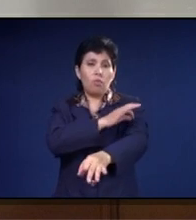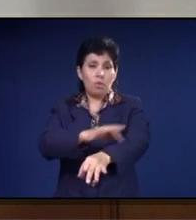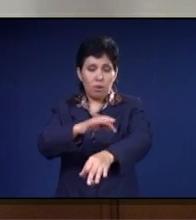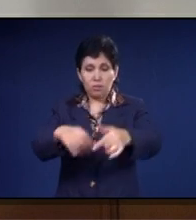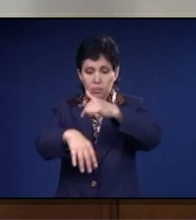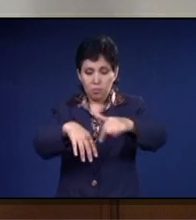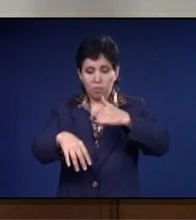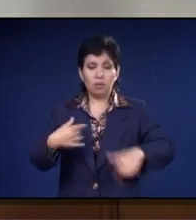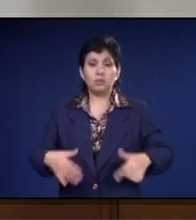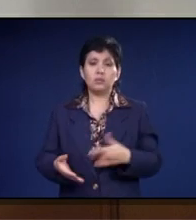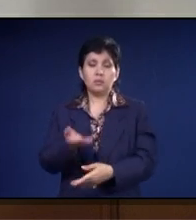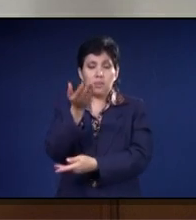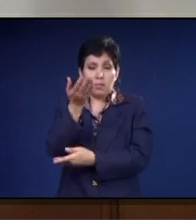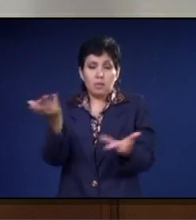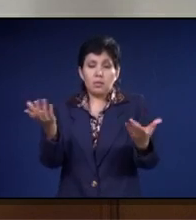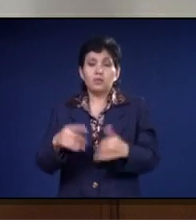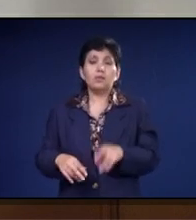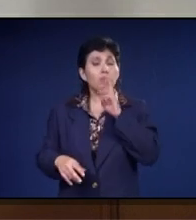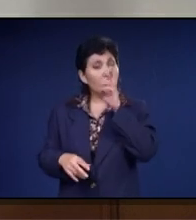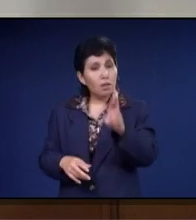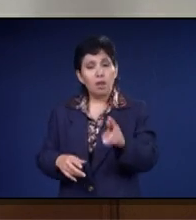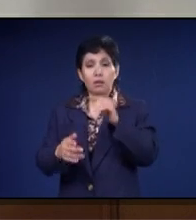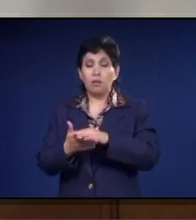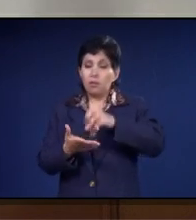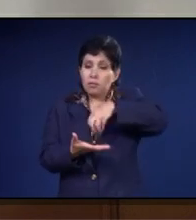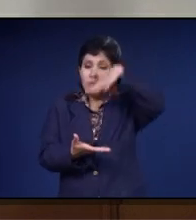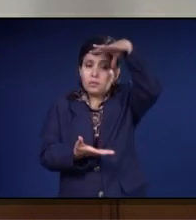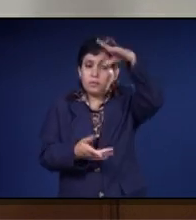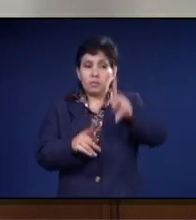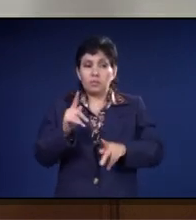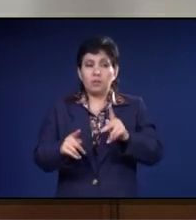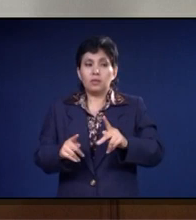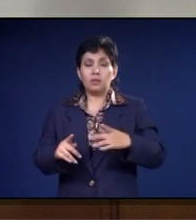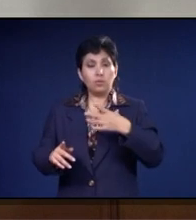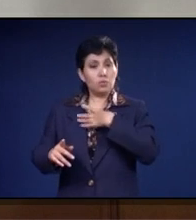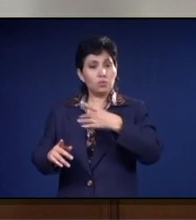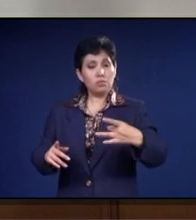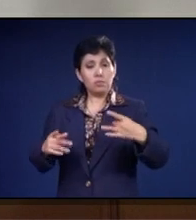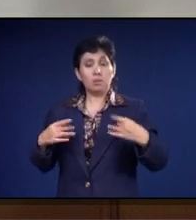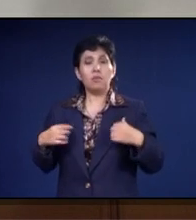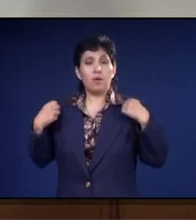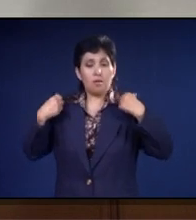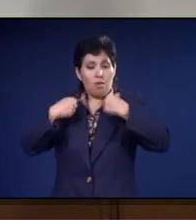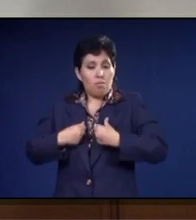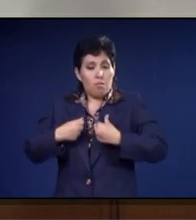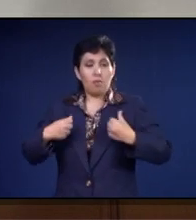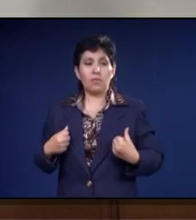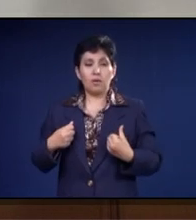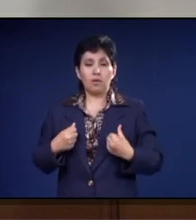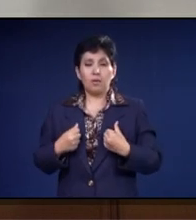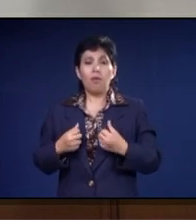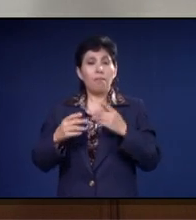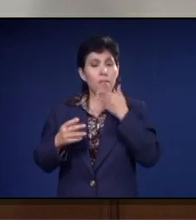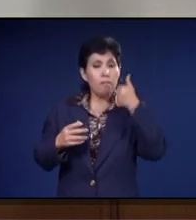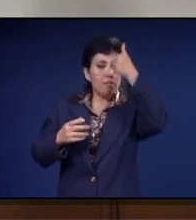people. But if you realize the really rich people, they tend to wear like this as well. Or a person with